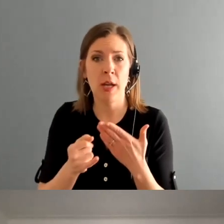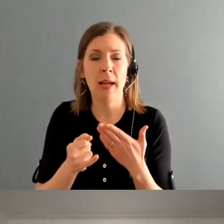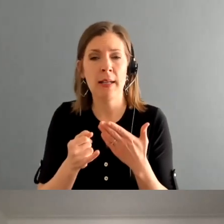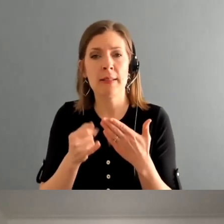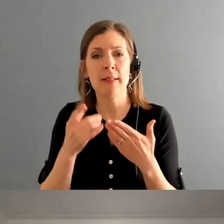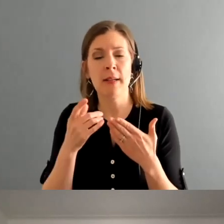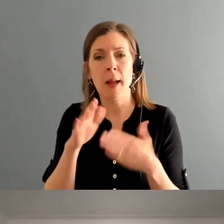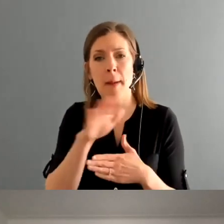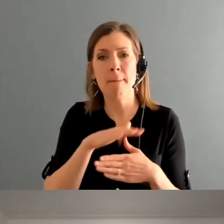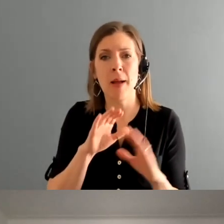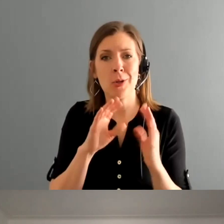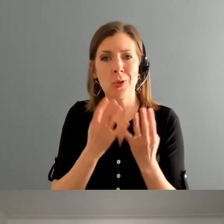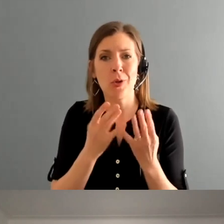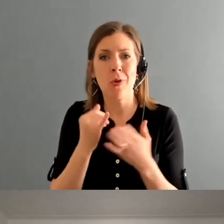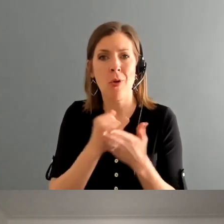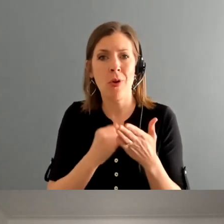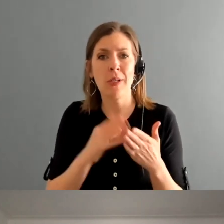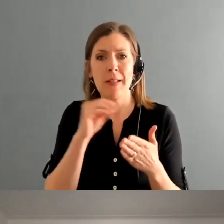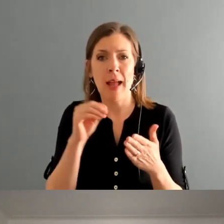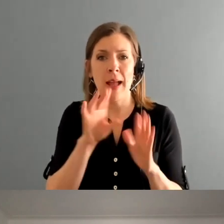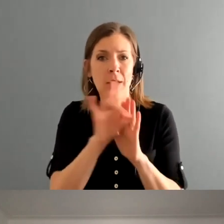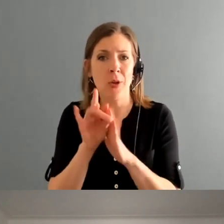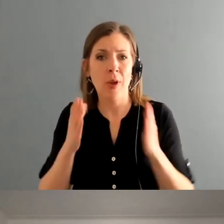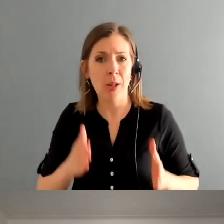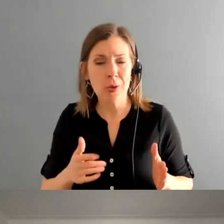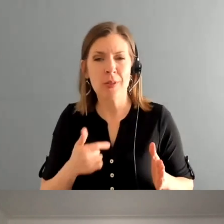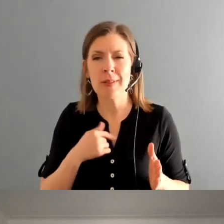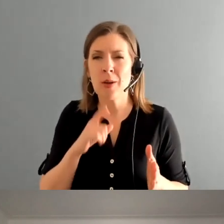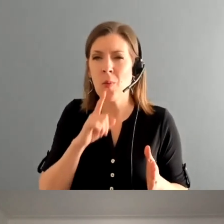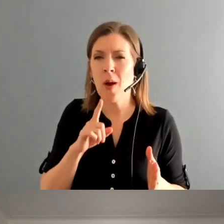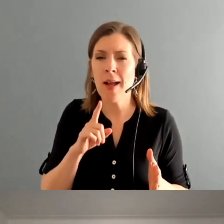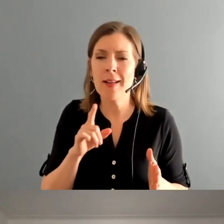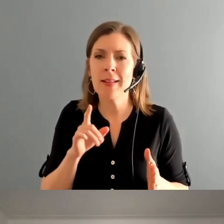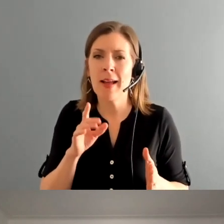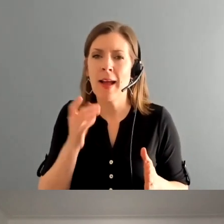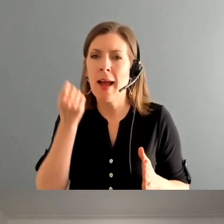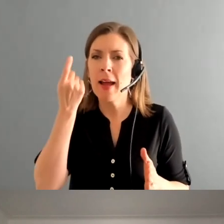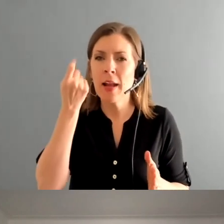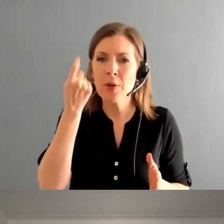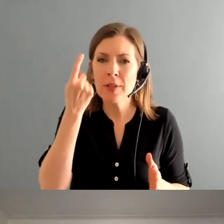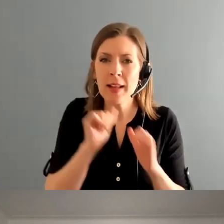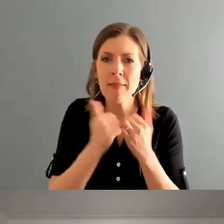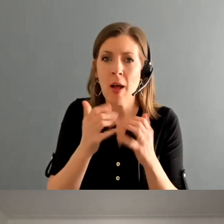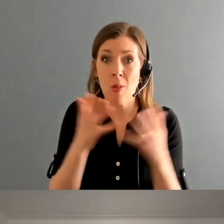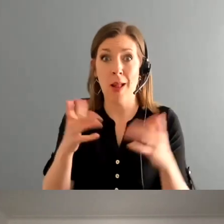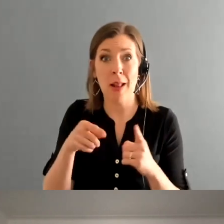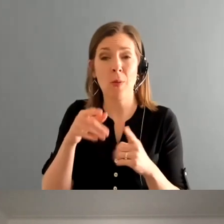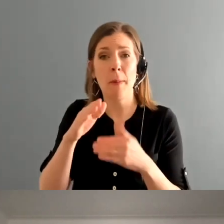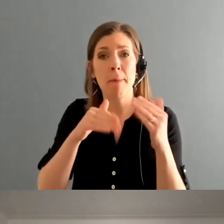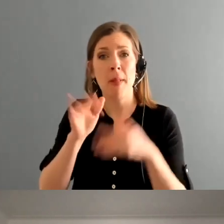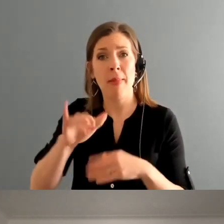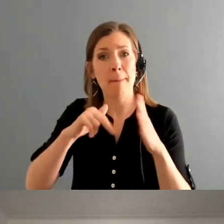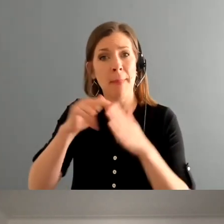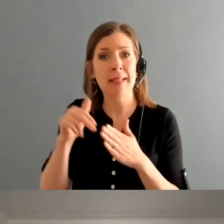amongst a certain circle of art historians and curators, there was a certain kind of understanding of how, and a lot of it was built around that painting,